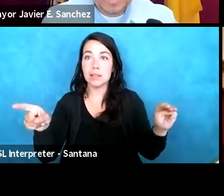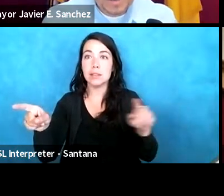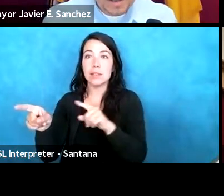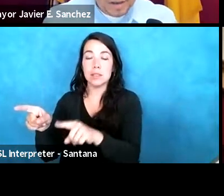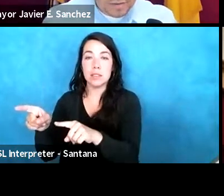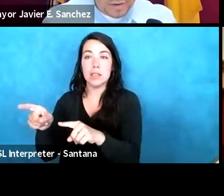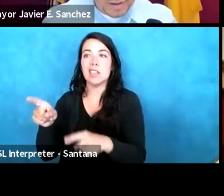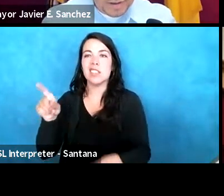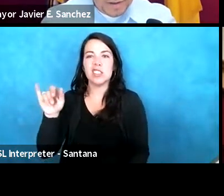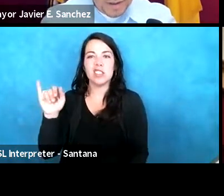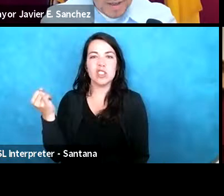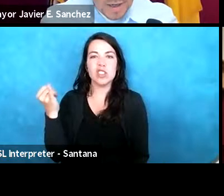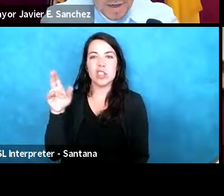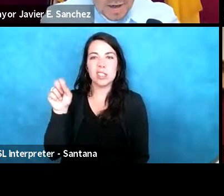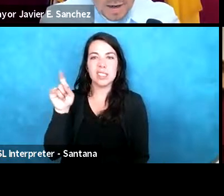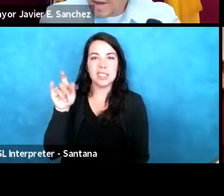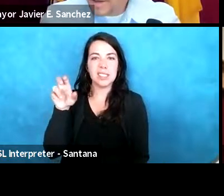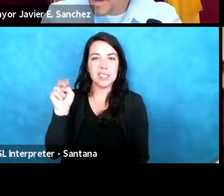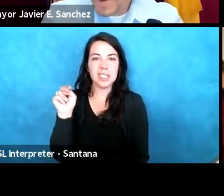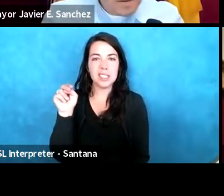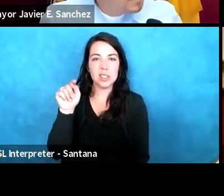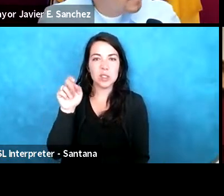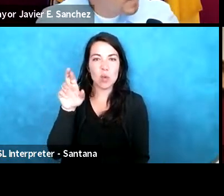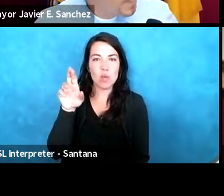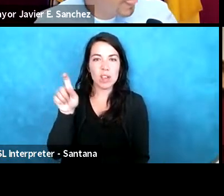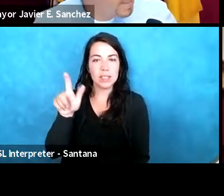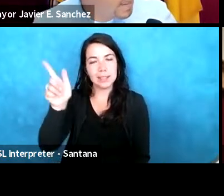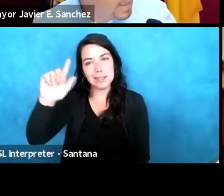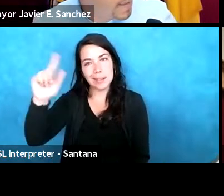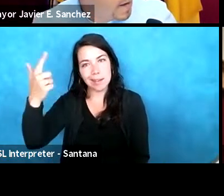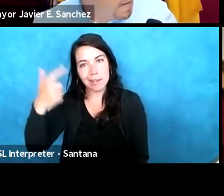Councillor Justin Salazar Torres. Any comments?